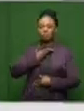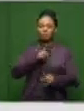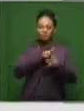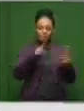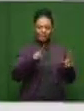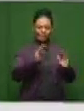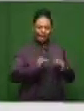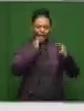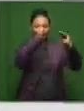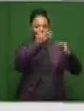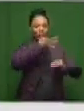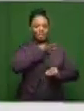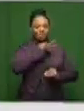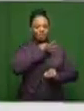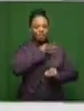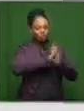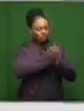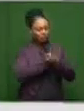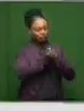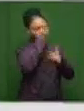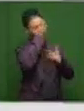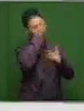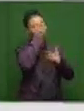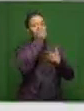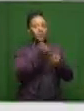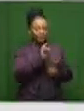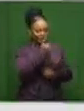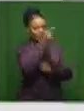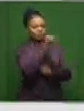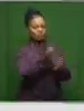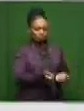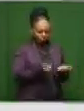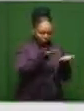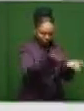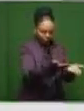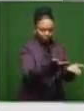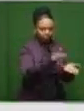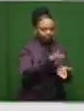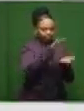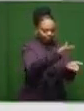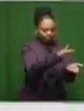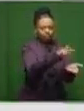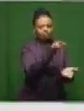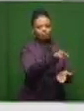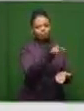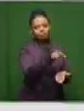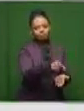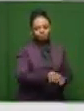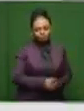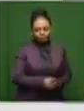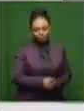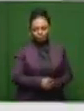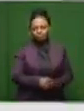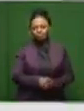the highest risk of severe disease first so that that would be the the uh the the child's